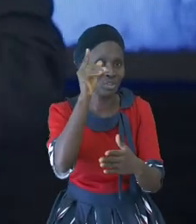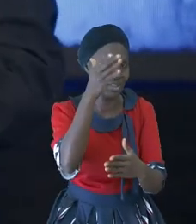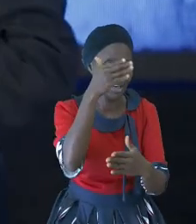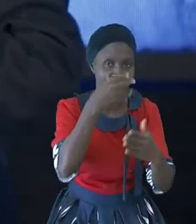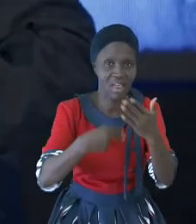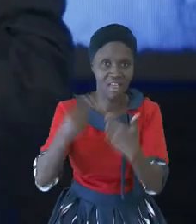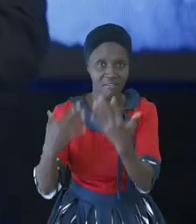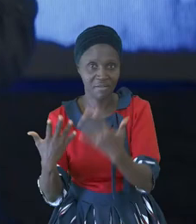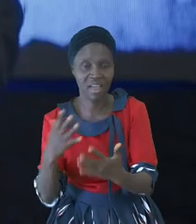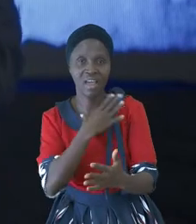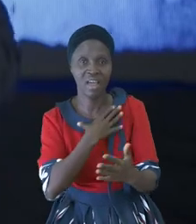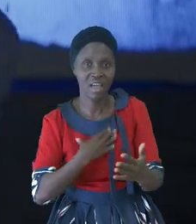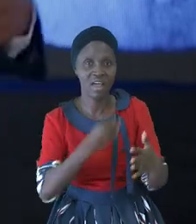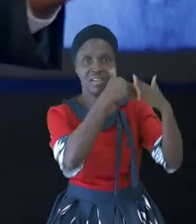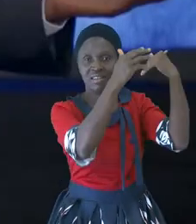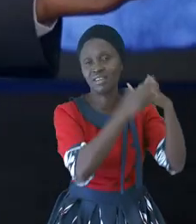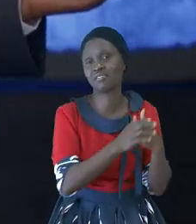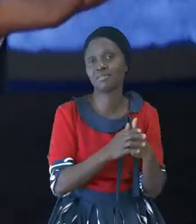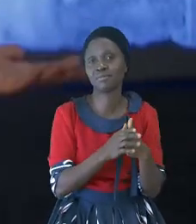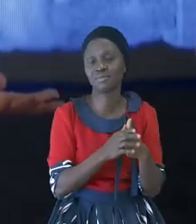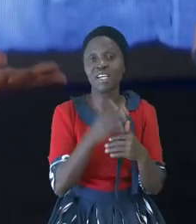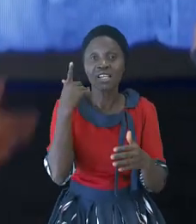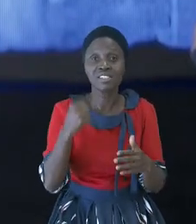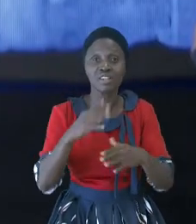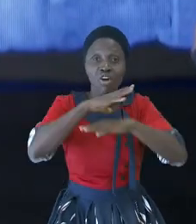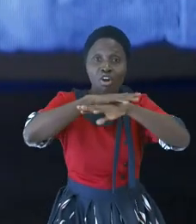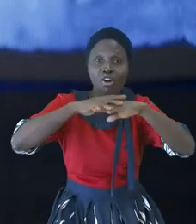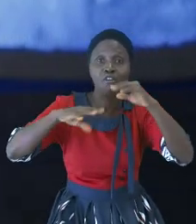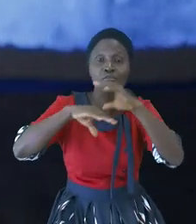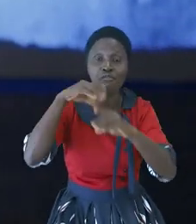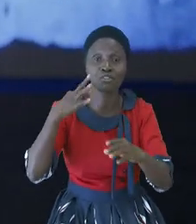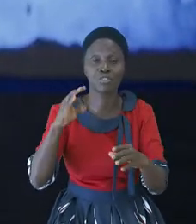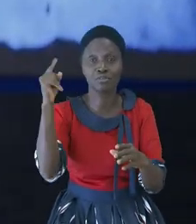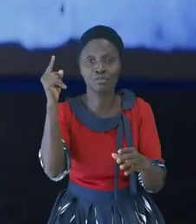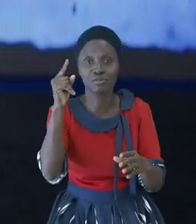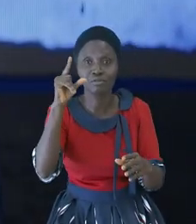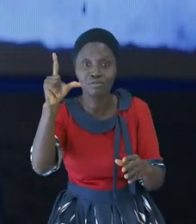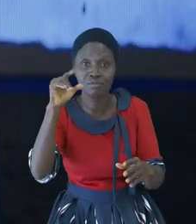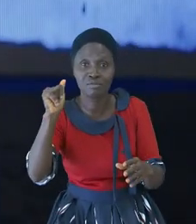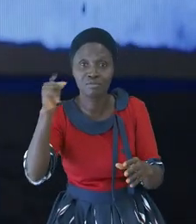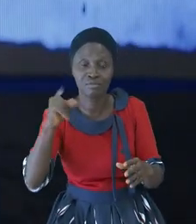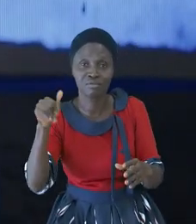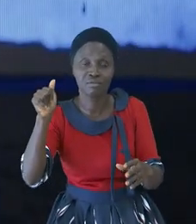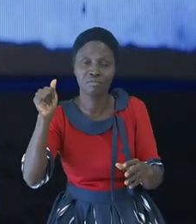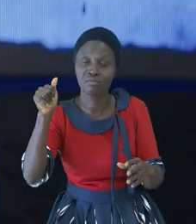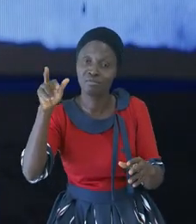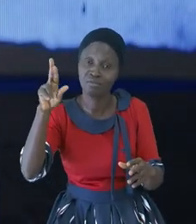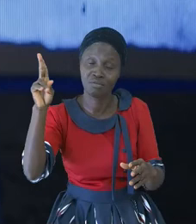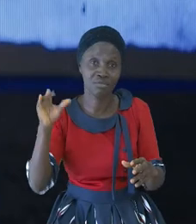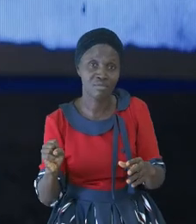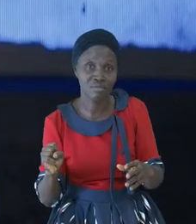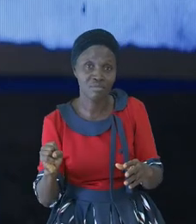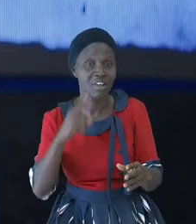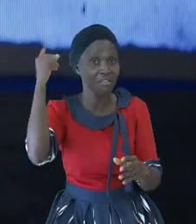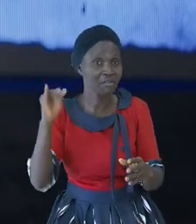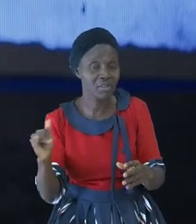you cannot. The comfort of Lazarus forever, and the torment of that rich man without grace, without godliness,